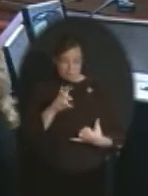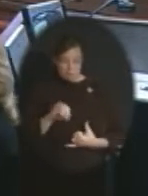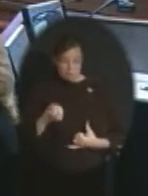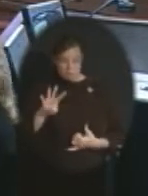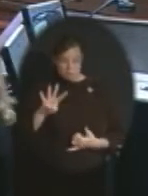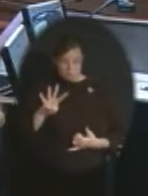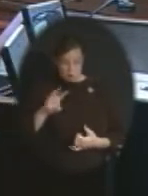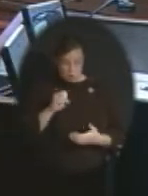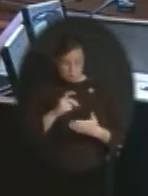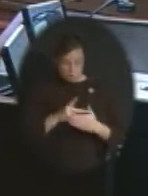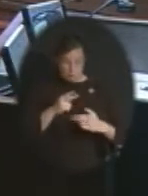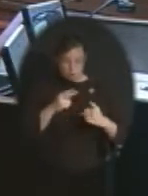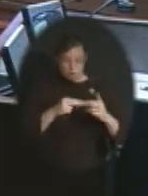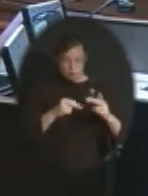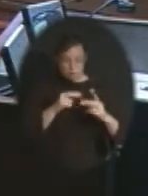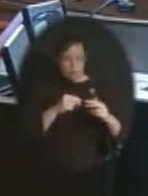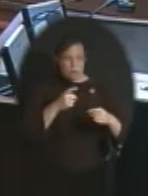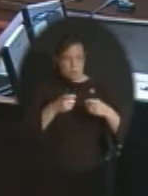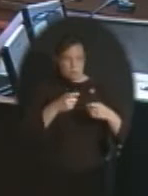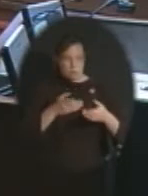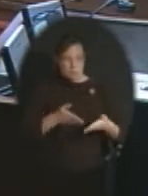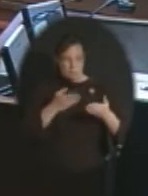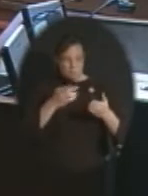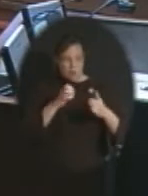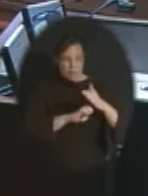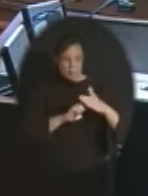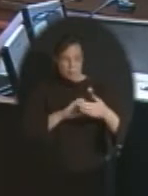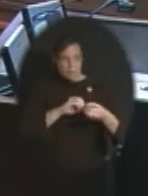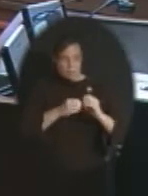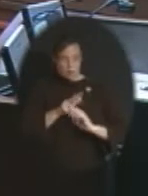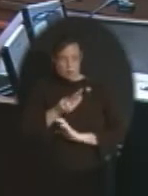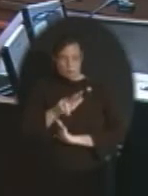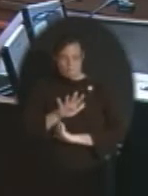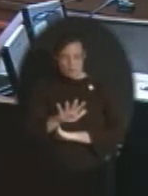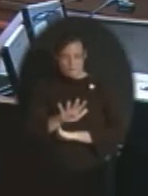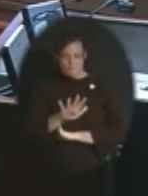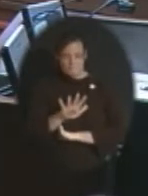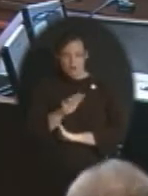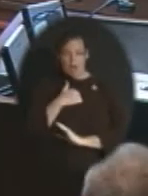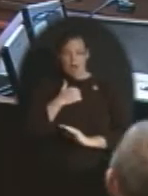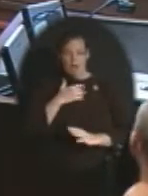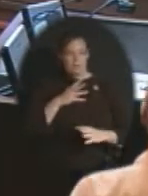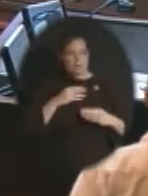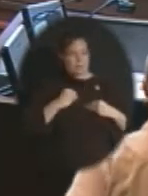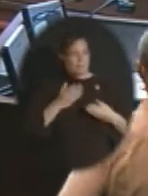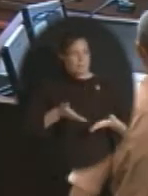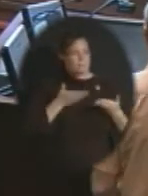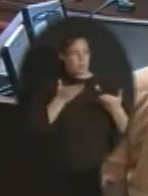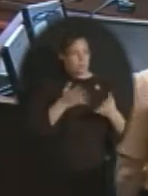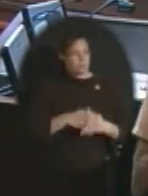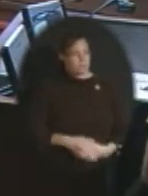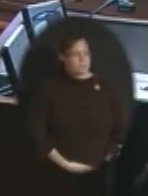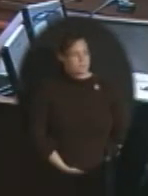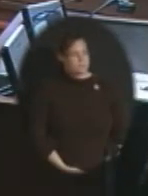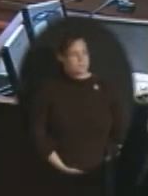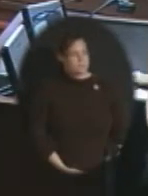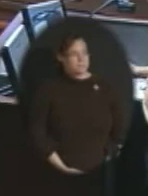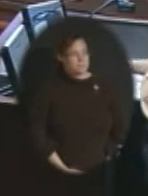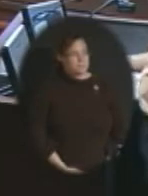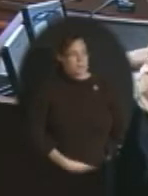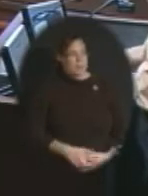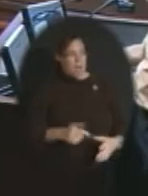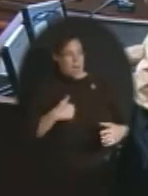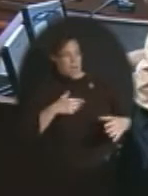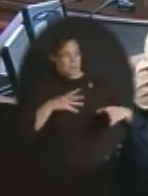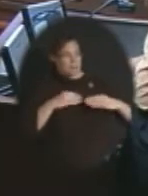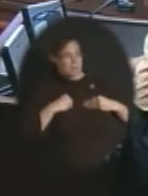6.04, approval of construction management proposal for elementary number 35. I would entertain a motion. I'd move to